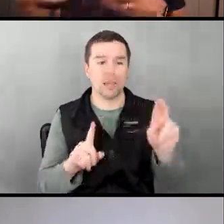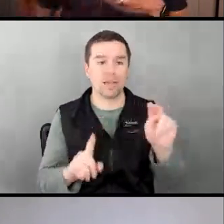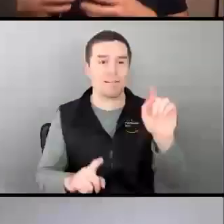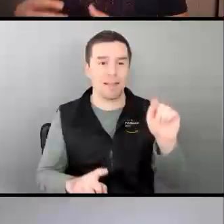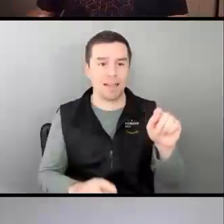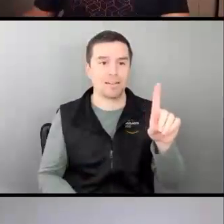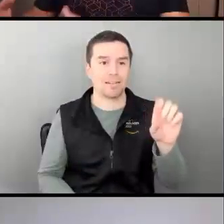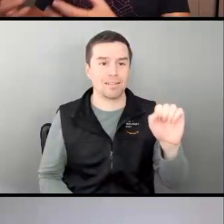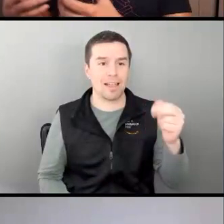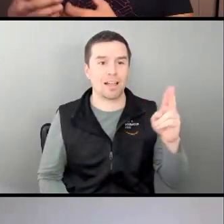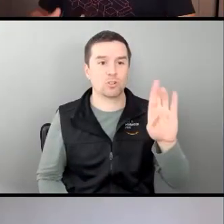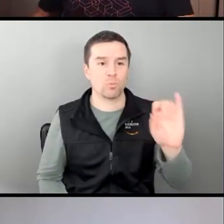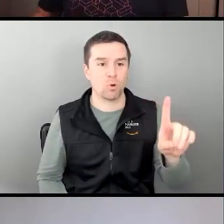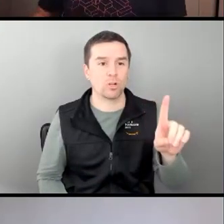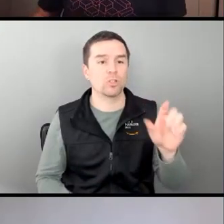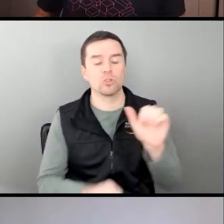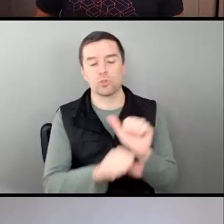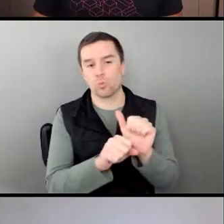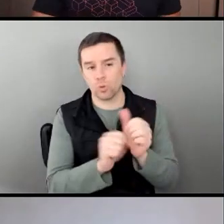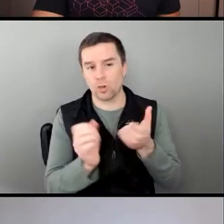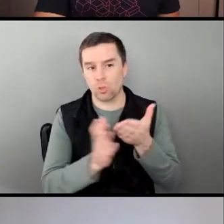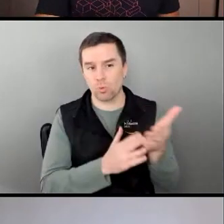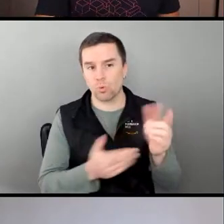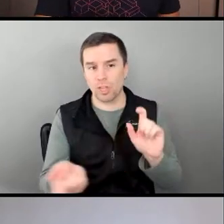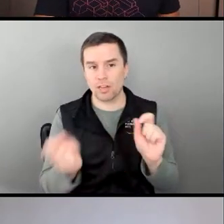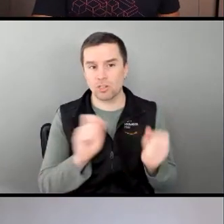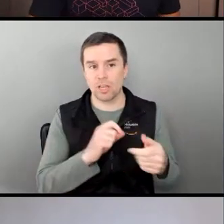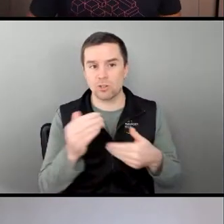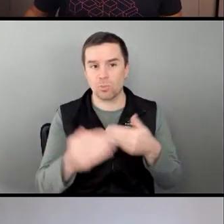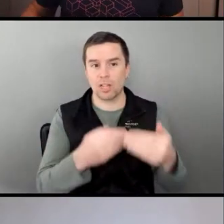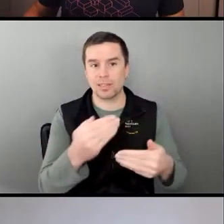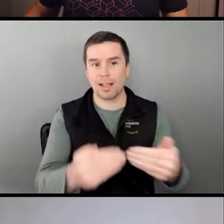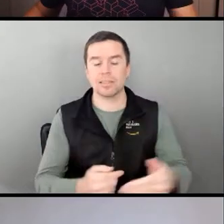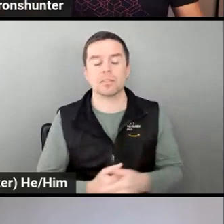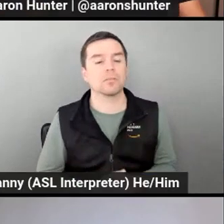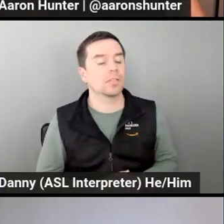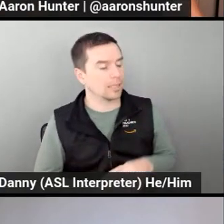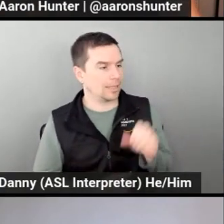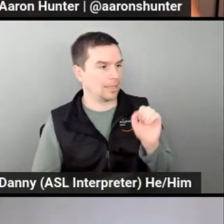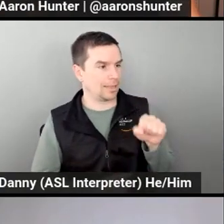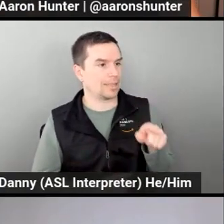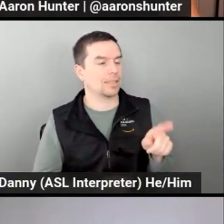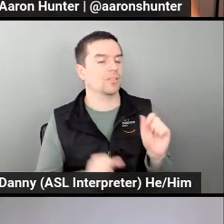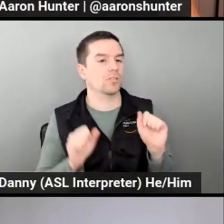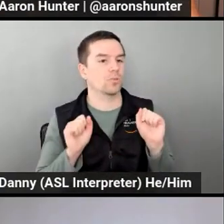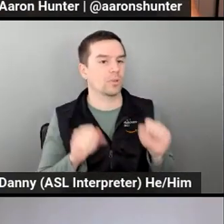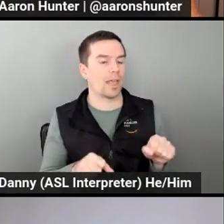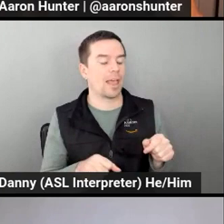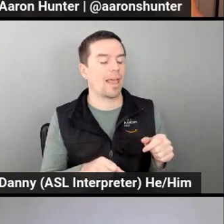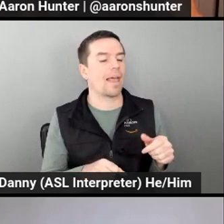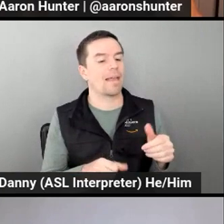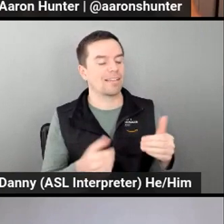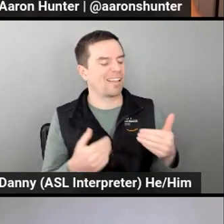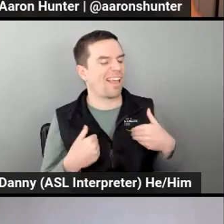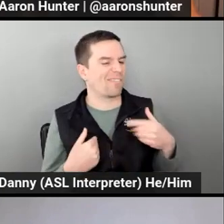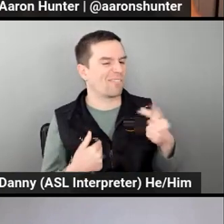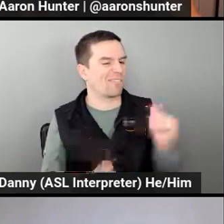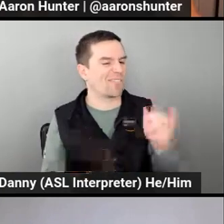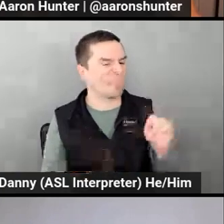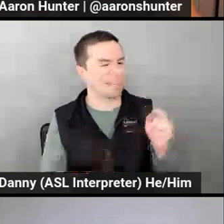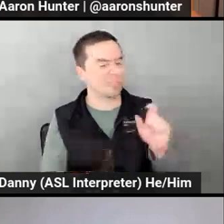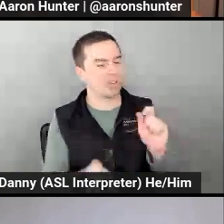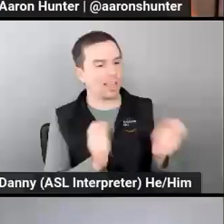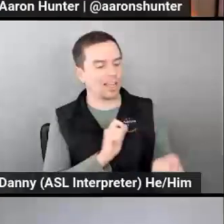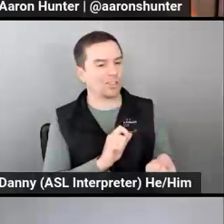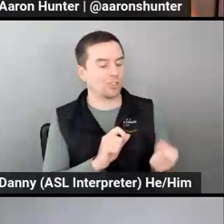to kind of work through that change process? Yeah, so you can, if you have a git change, you can start tracking some of those